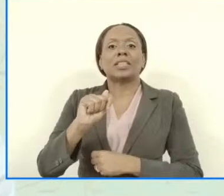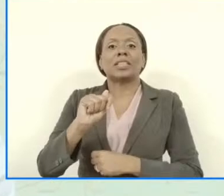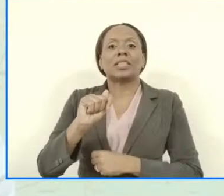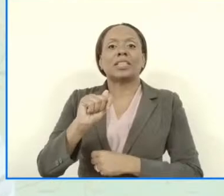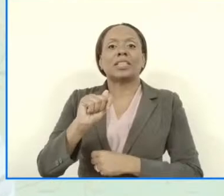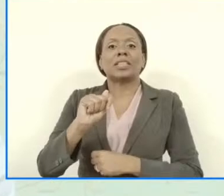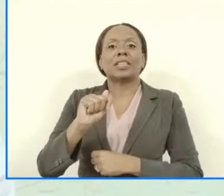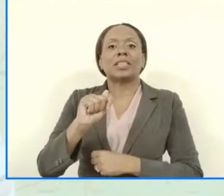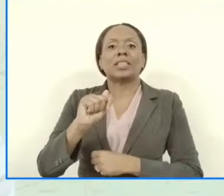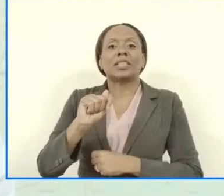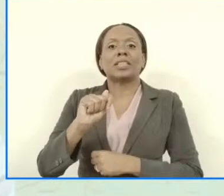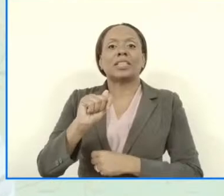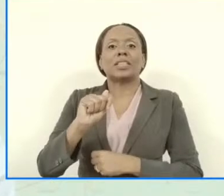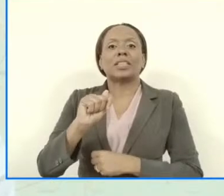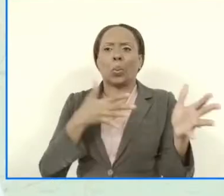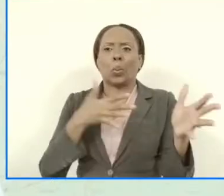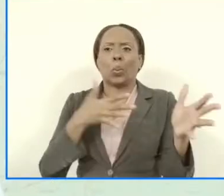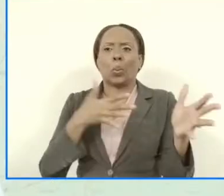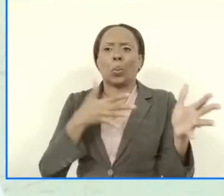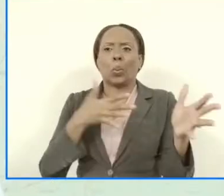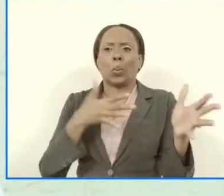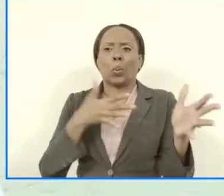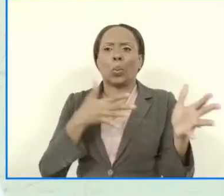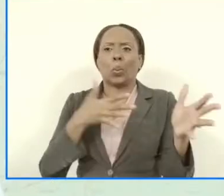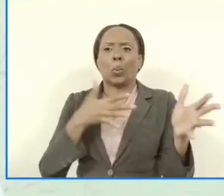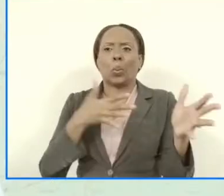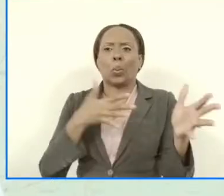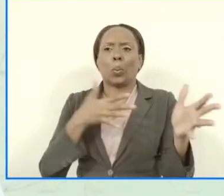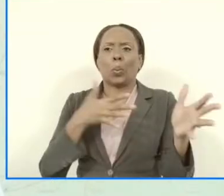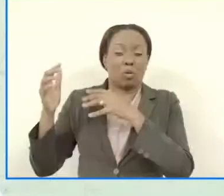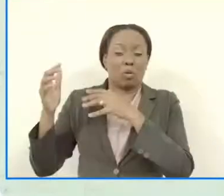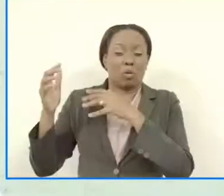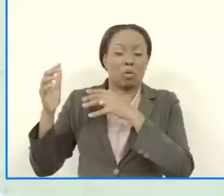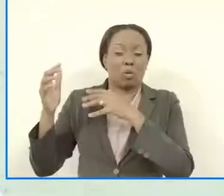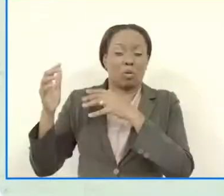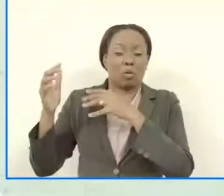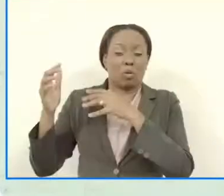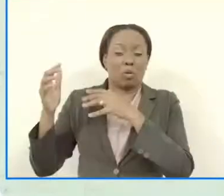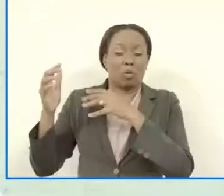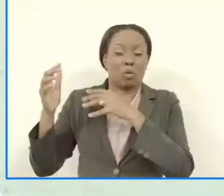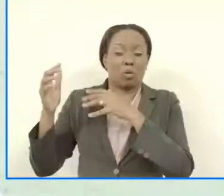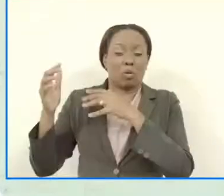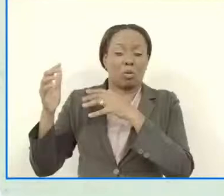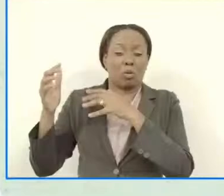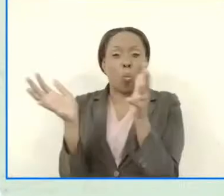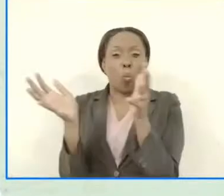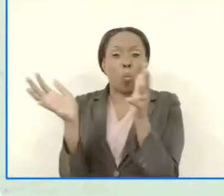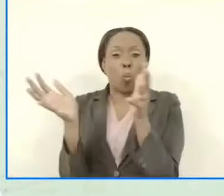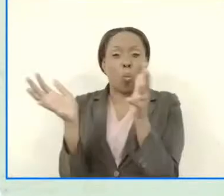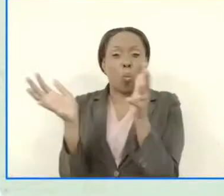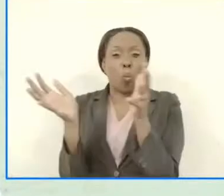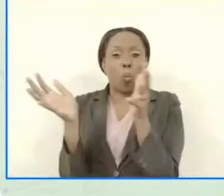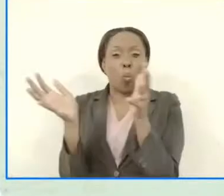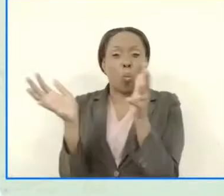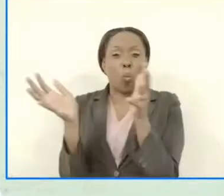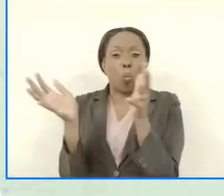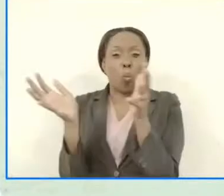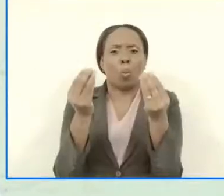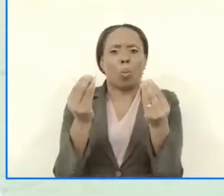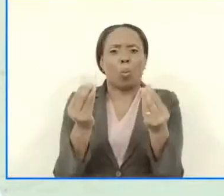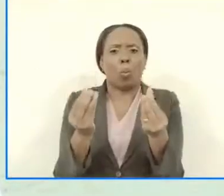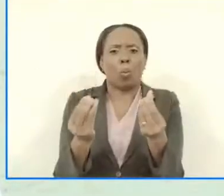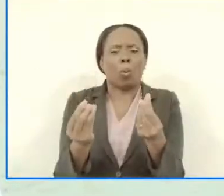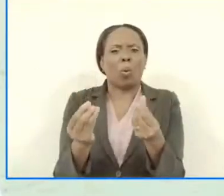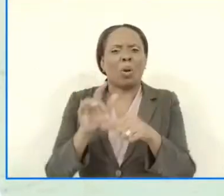winds start to quickly die off back into tropical storm force winds, and subsequently we start to lift warnings, etc. sometime early in